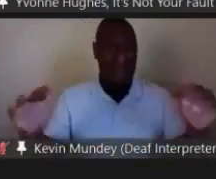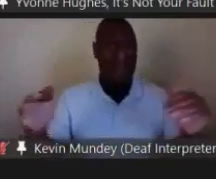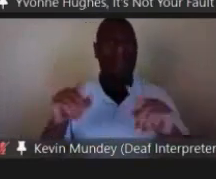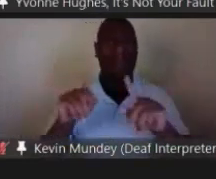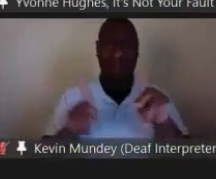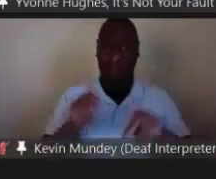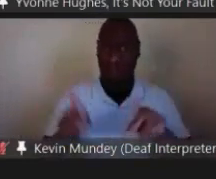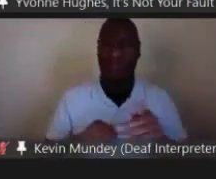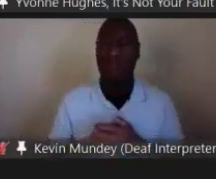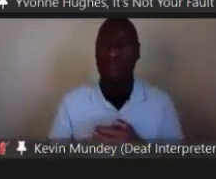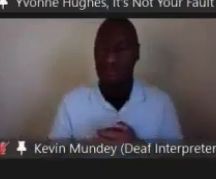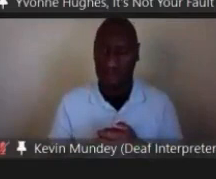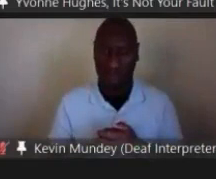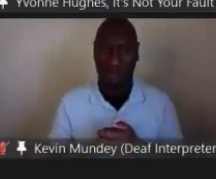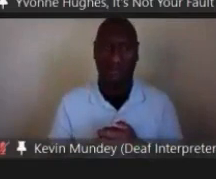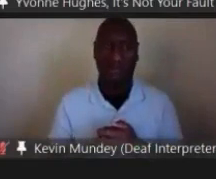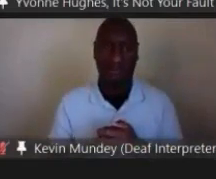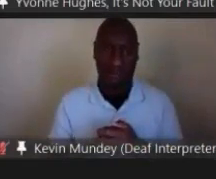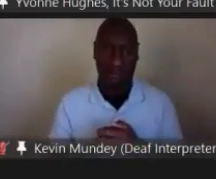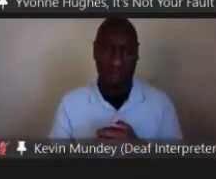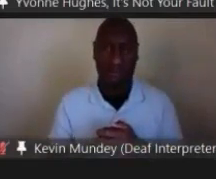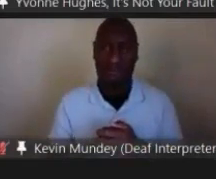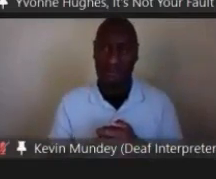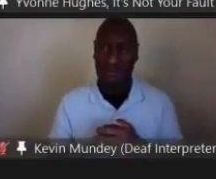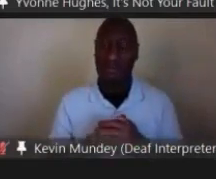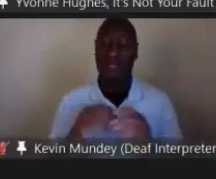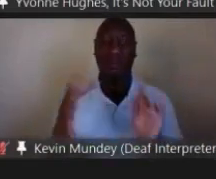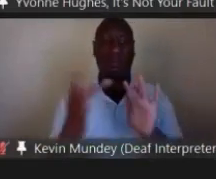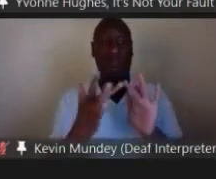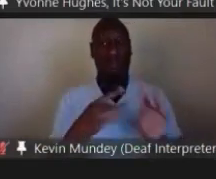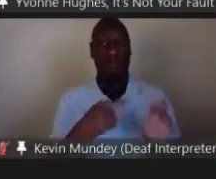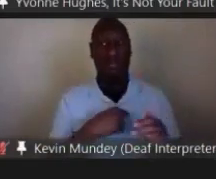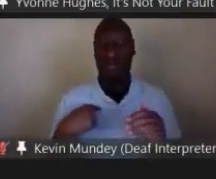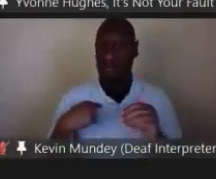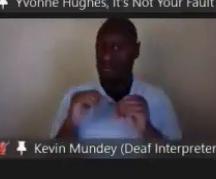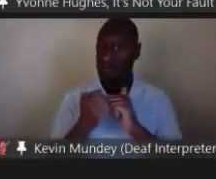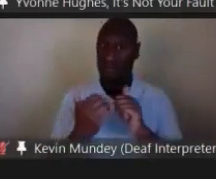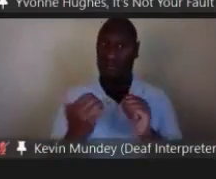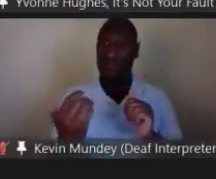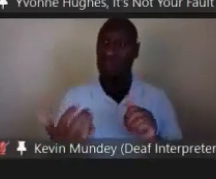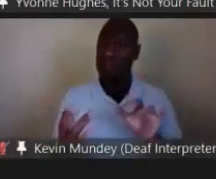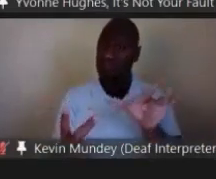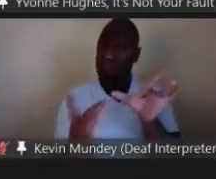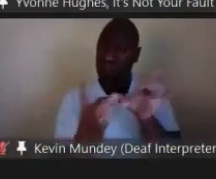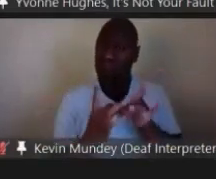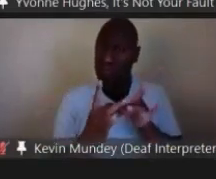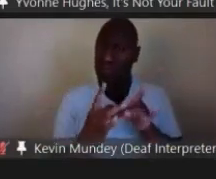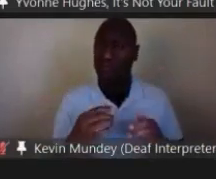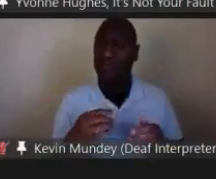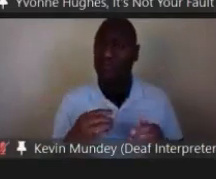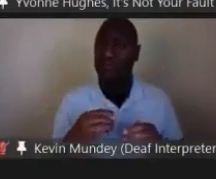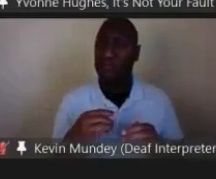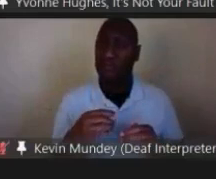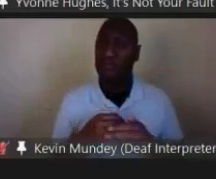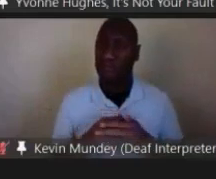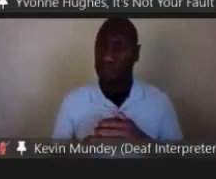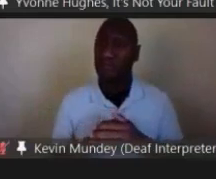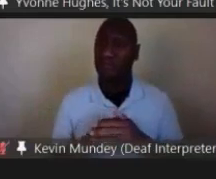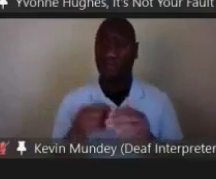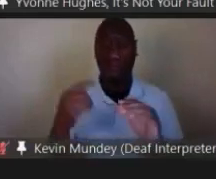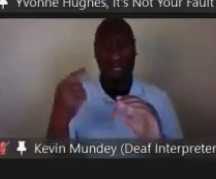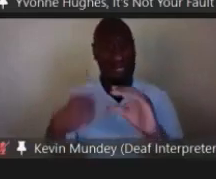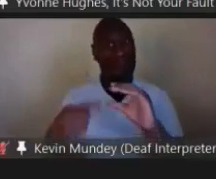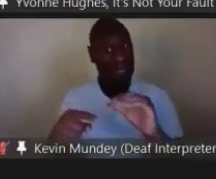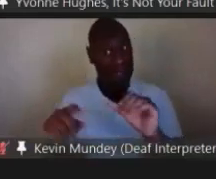In order to reach out to It's Not Your Fault, you can use the email